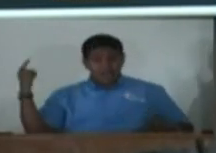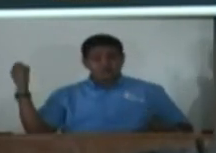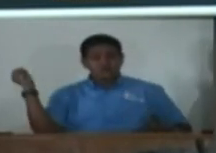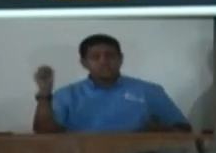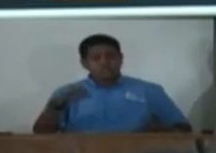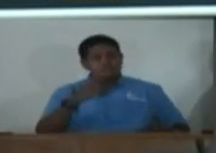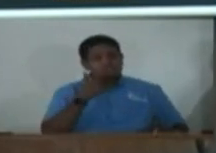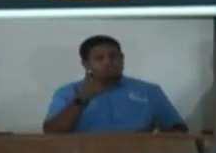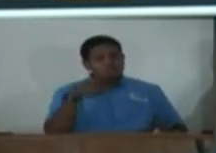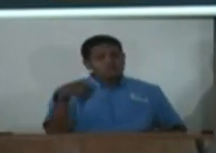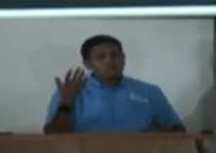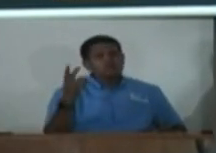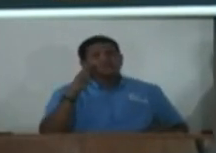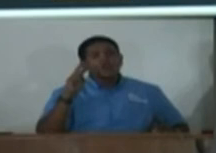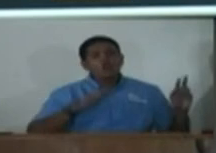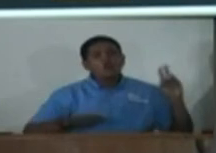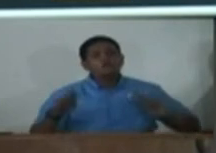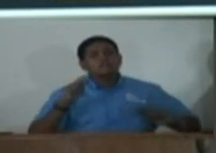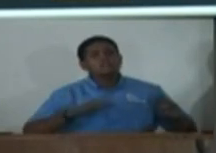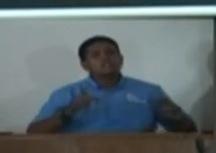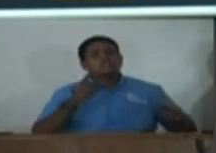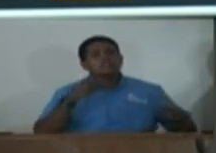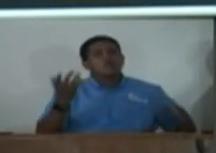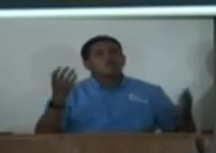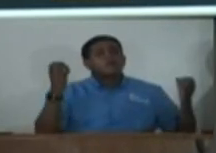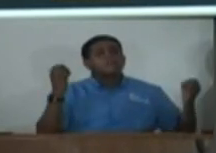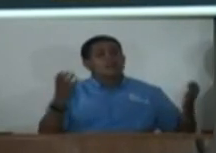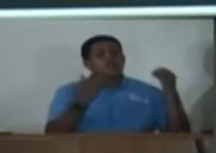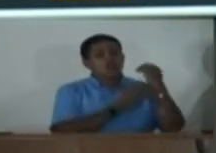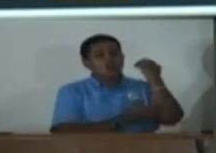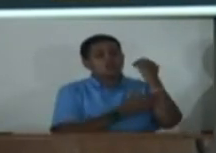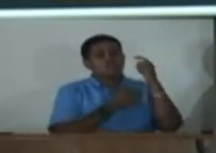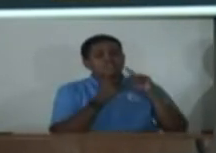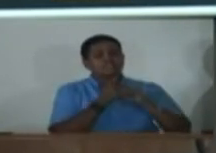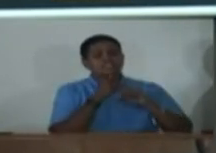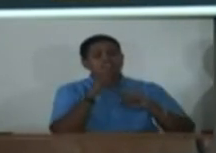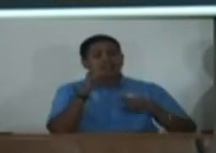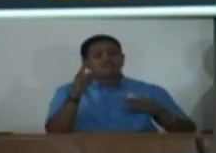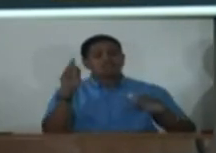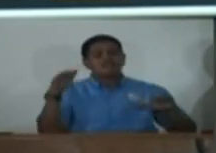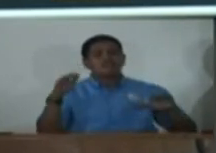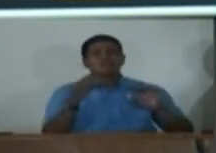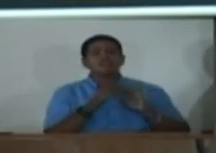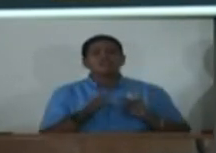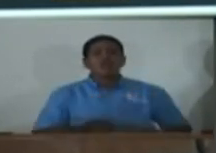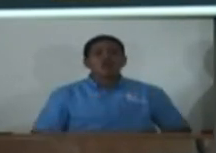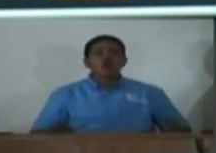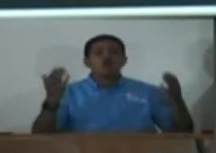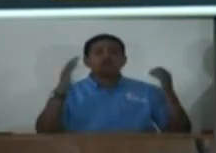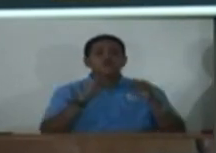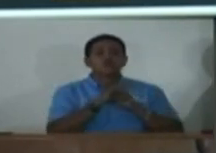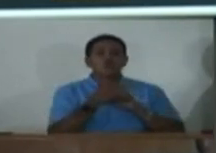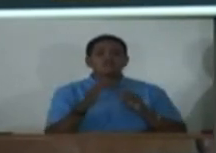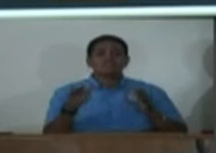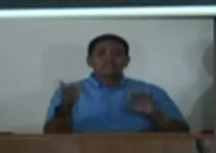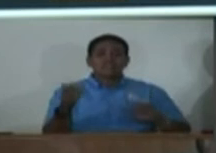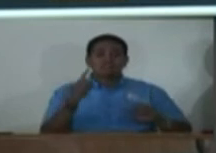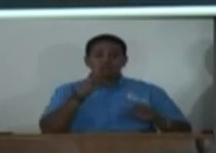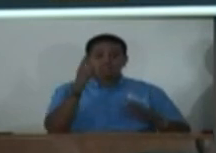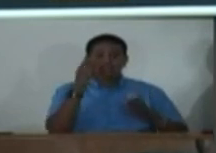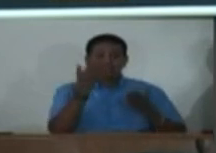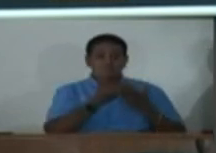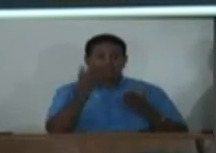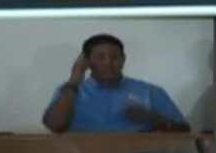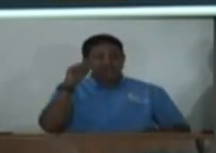an observation that a number of countries have understated the number of COVID deaths. In fact, for